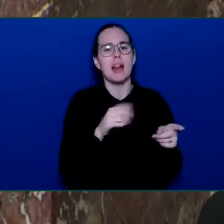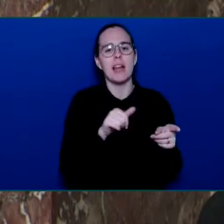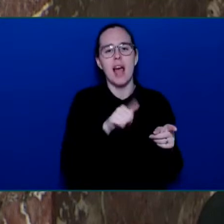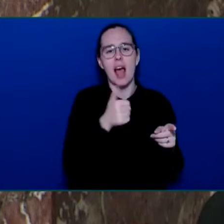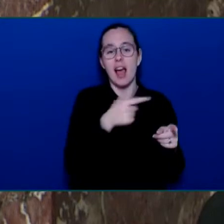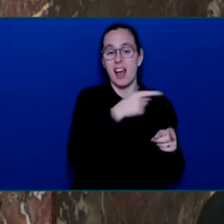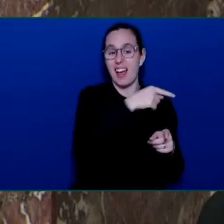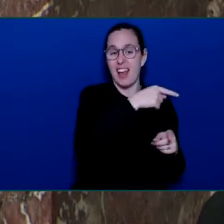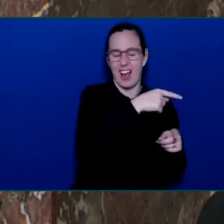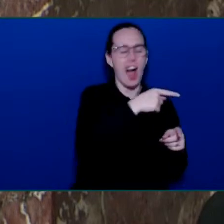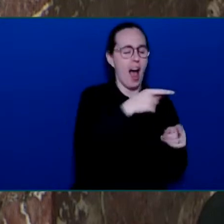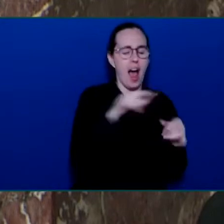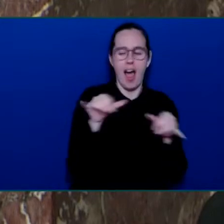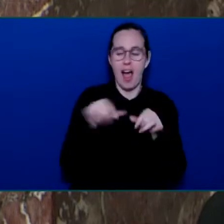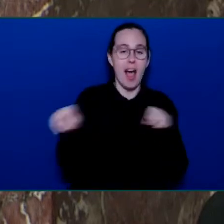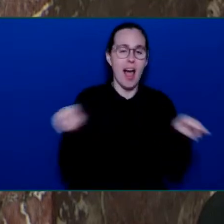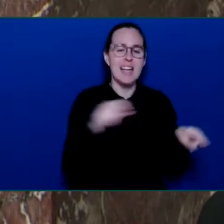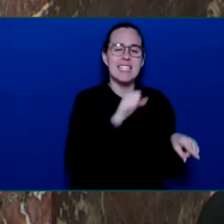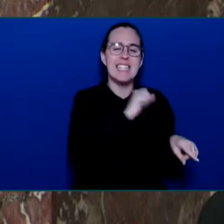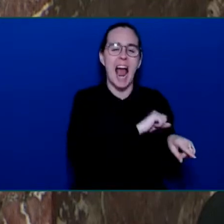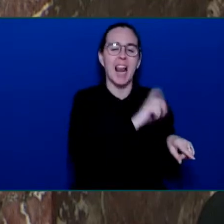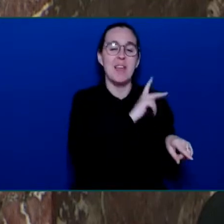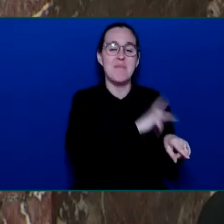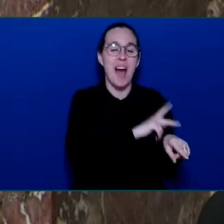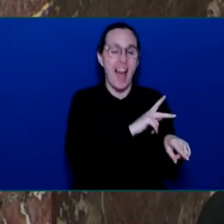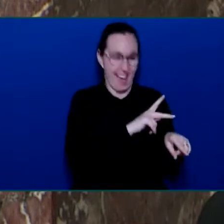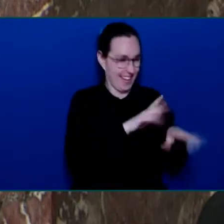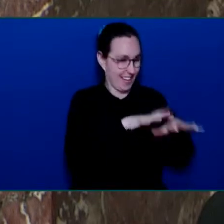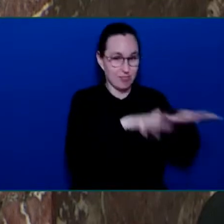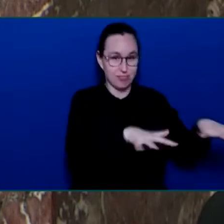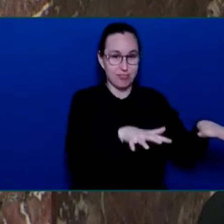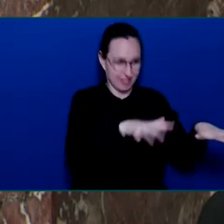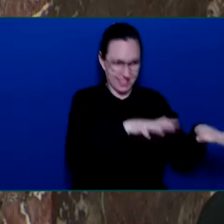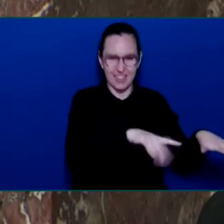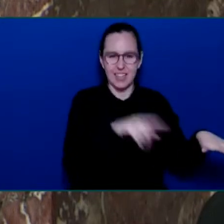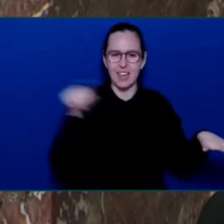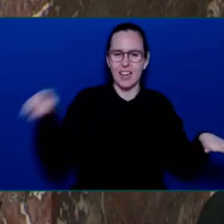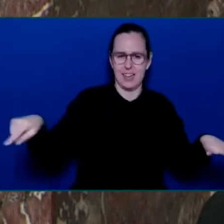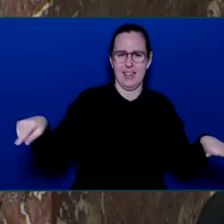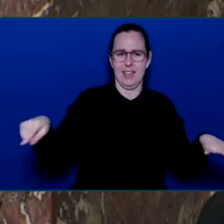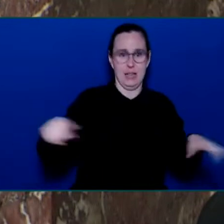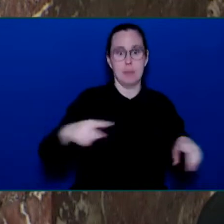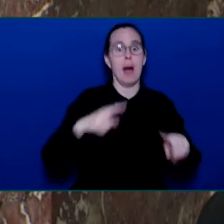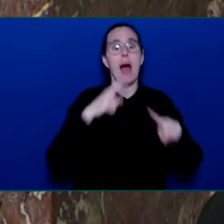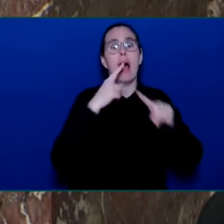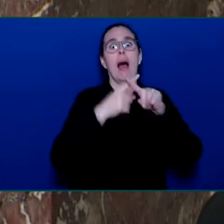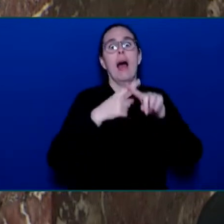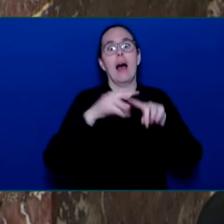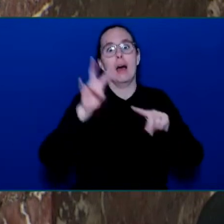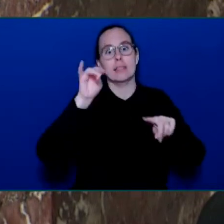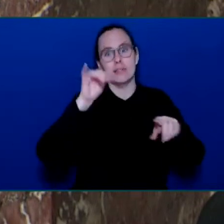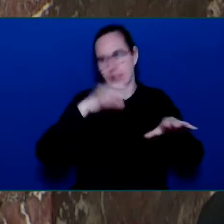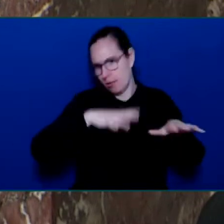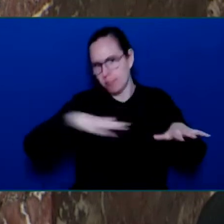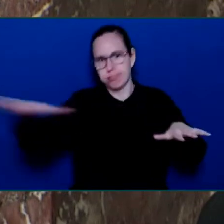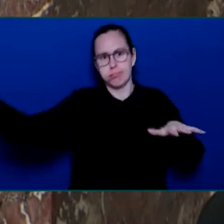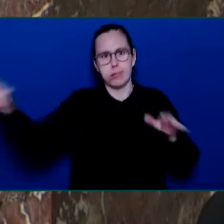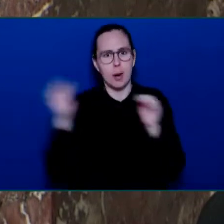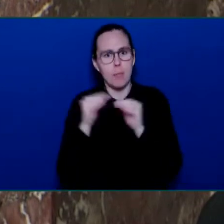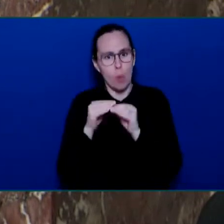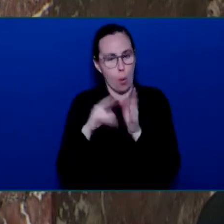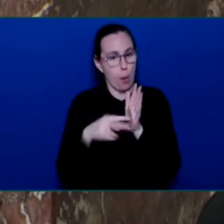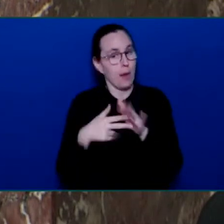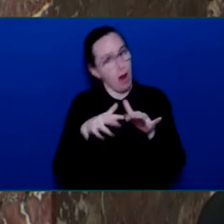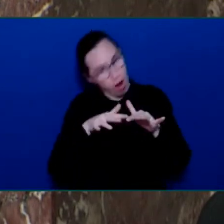determination, introduced more spotted owls. We need the humility to understand that this is the first time this has ever been done in the world. We need